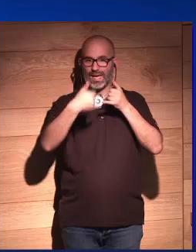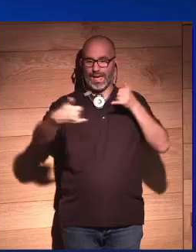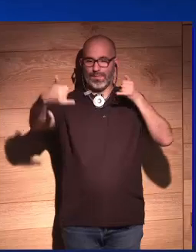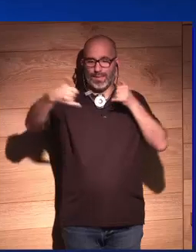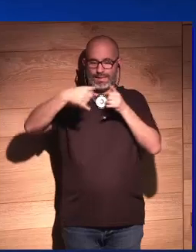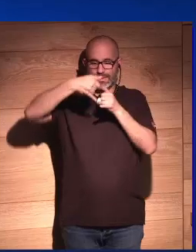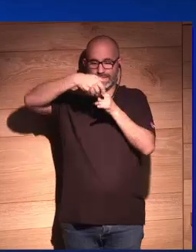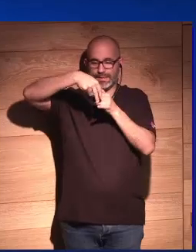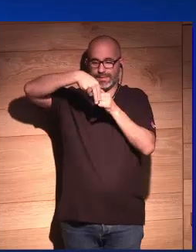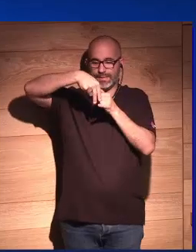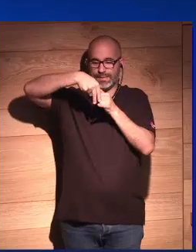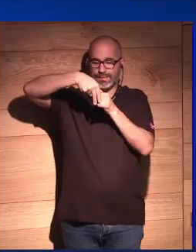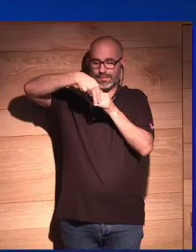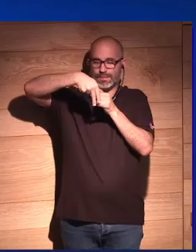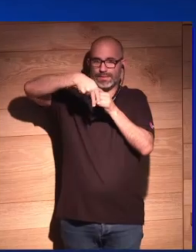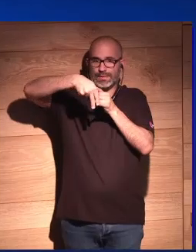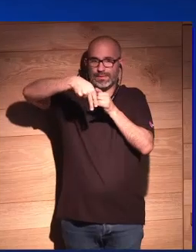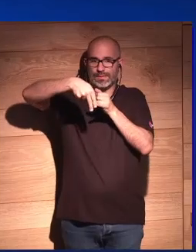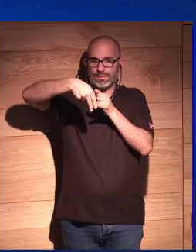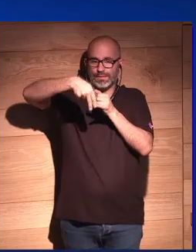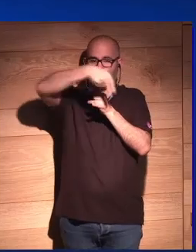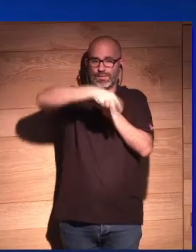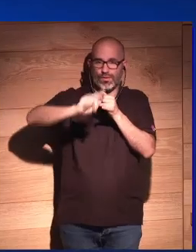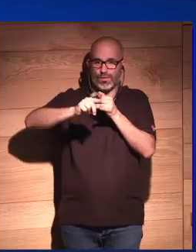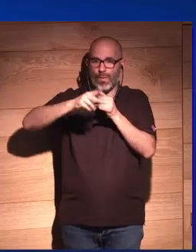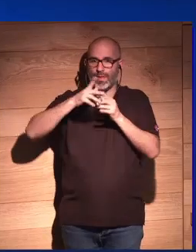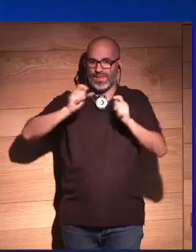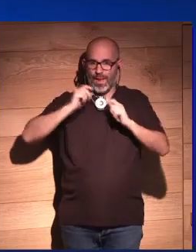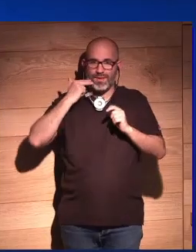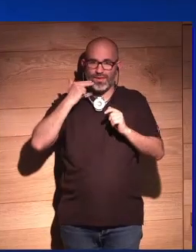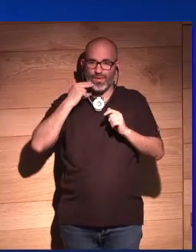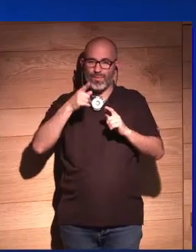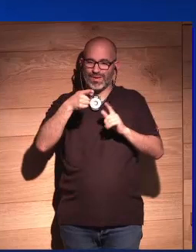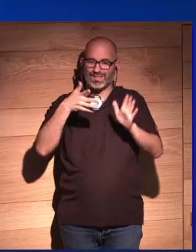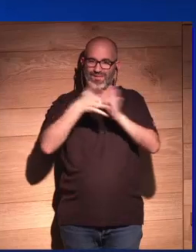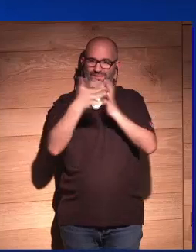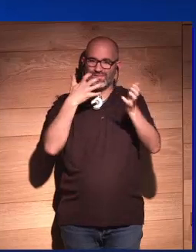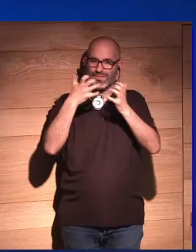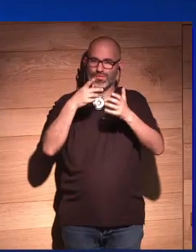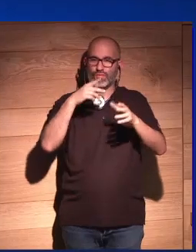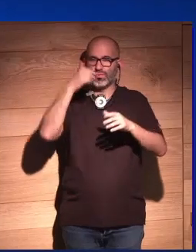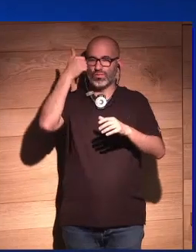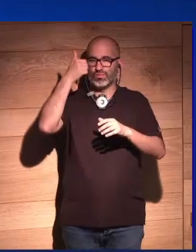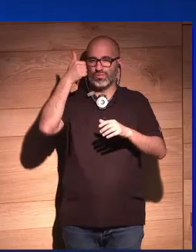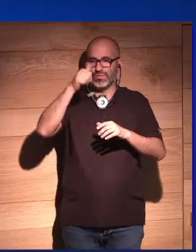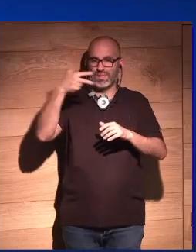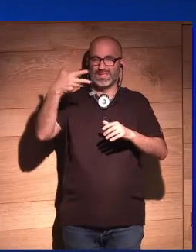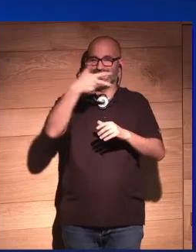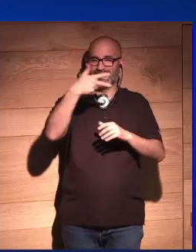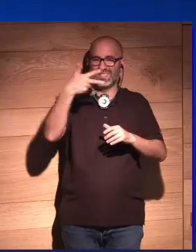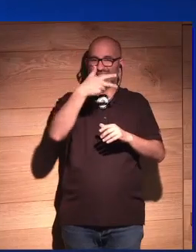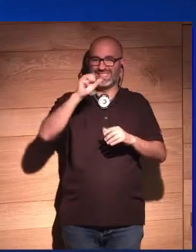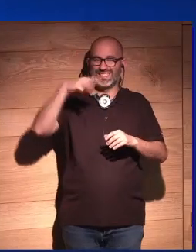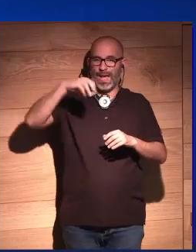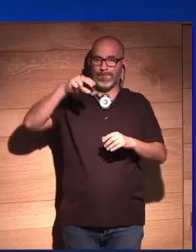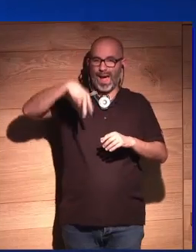that to describe an experience of a shaman. So this first woman shaman in her